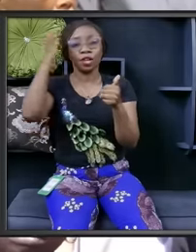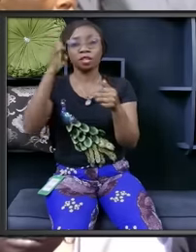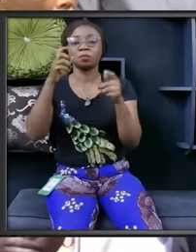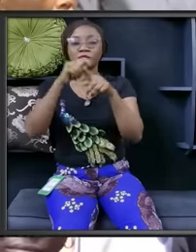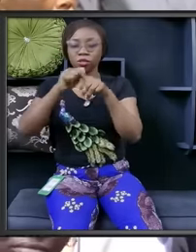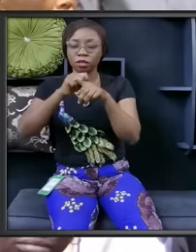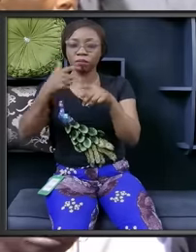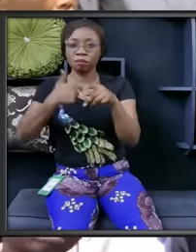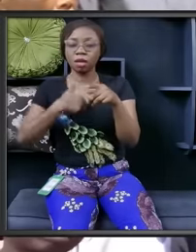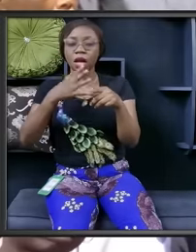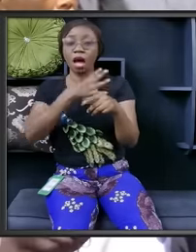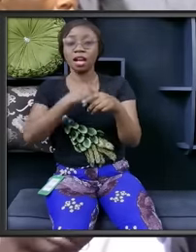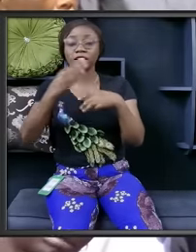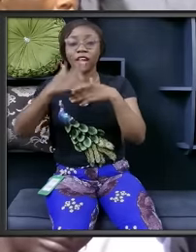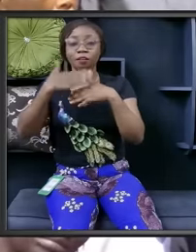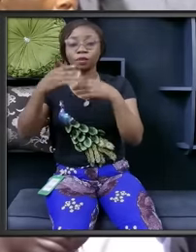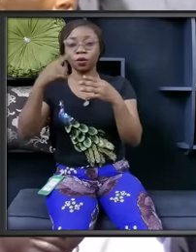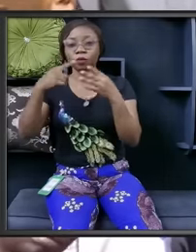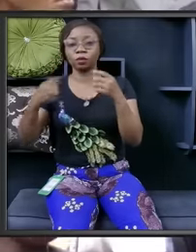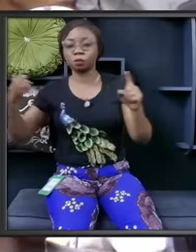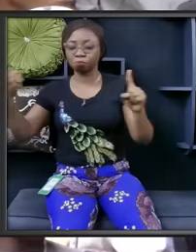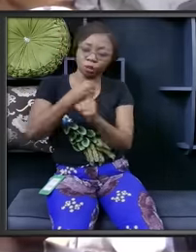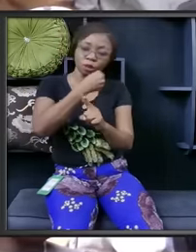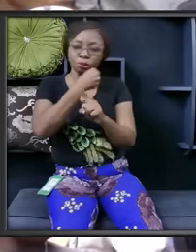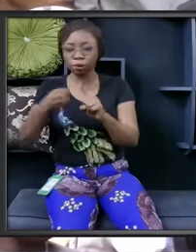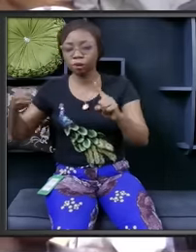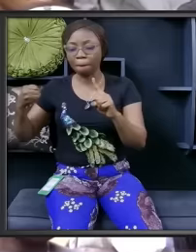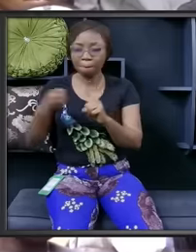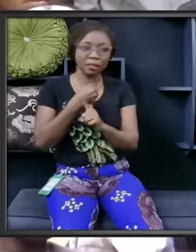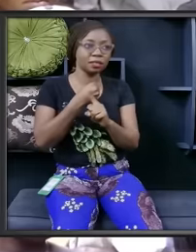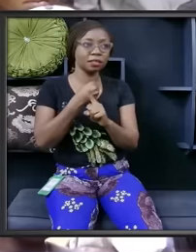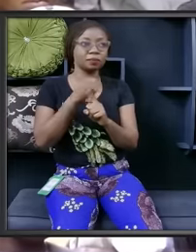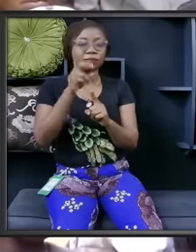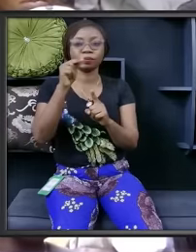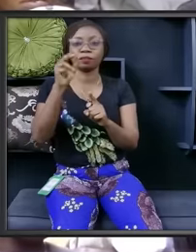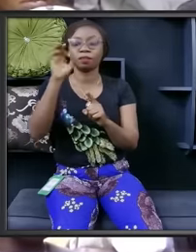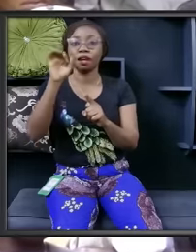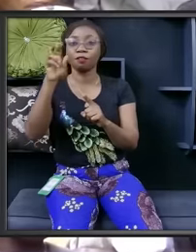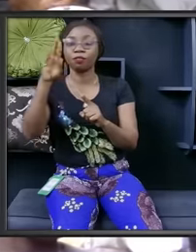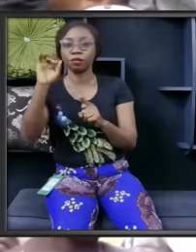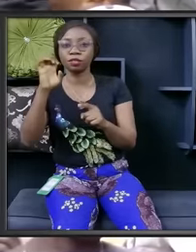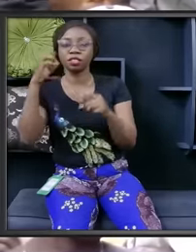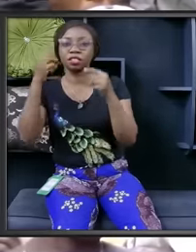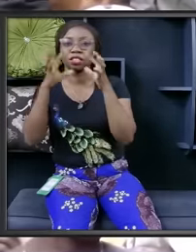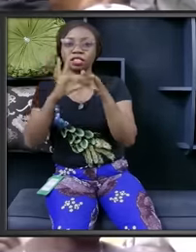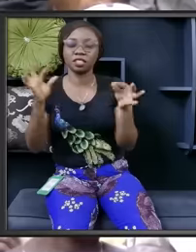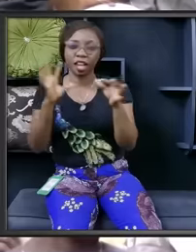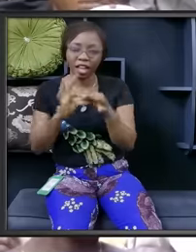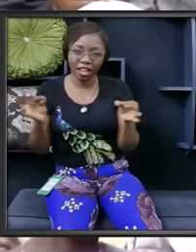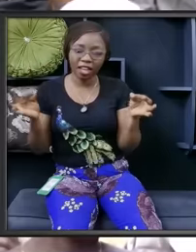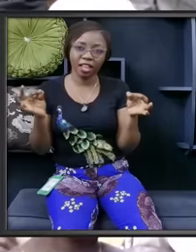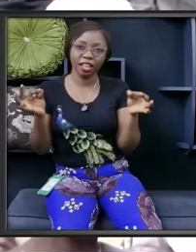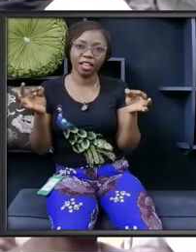me. And after all these beatings, I go wrong. Sorry, Nafi Umar say, Nafi Umar